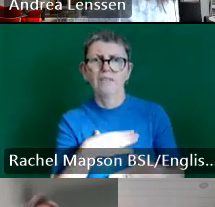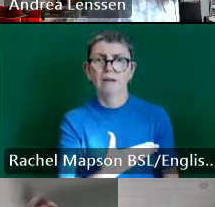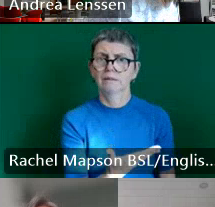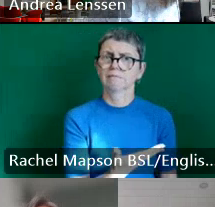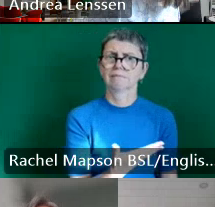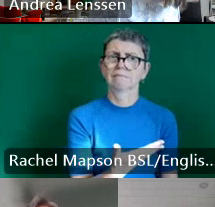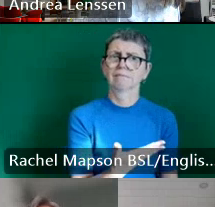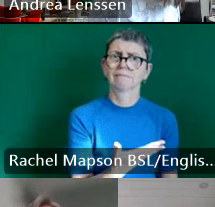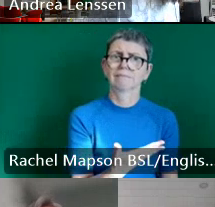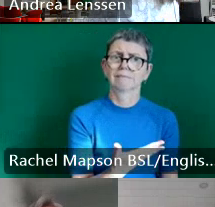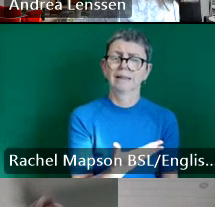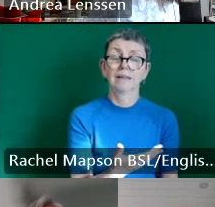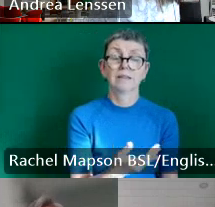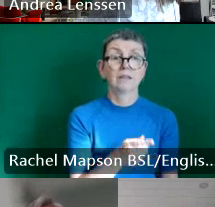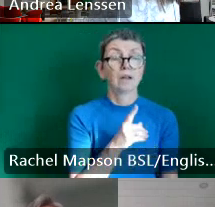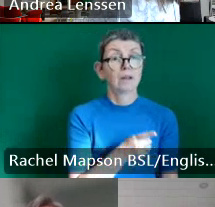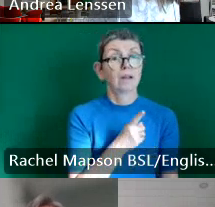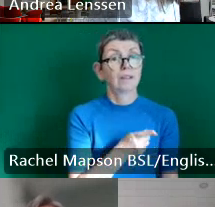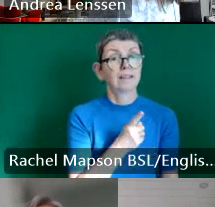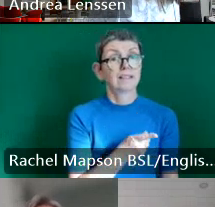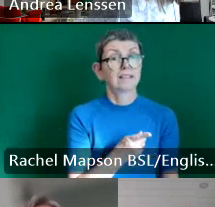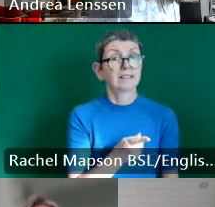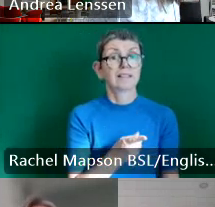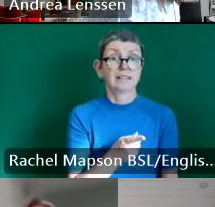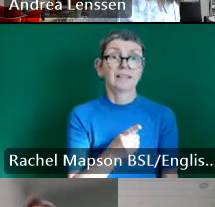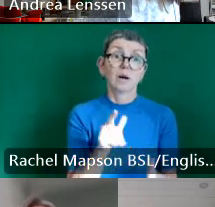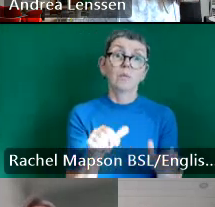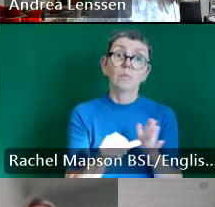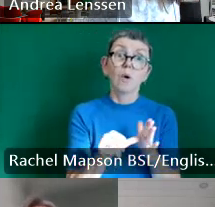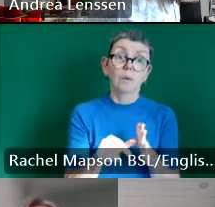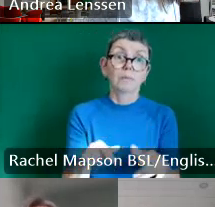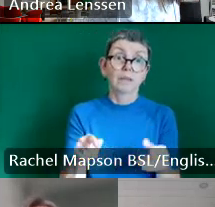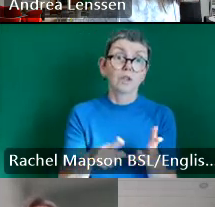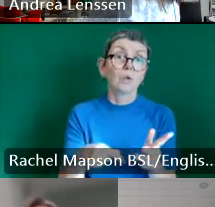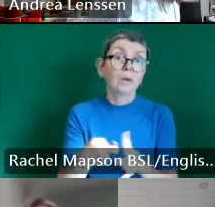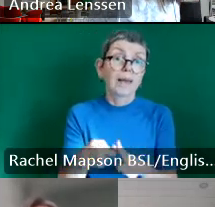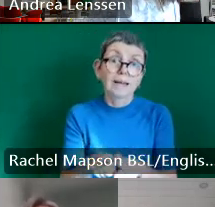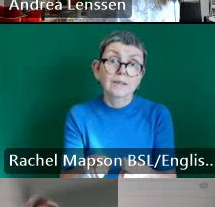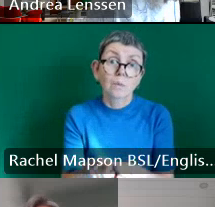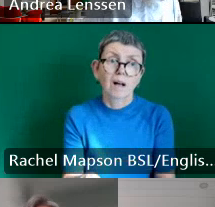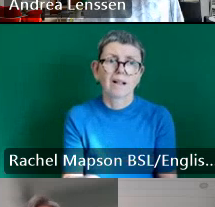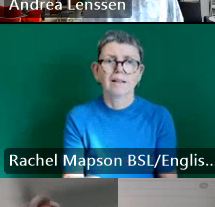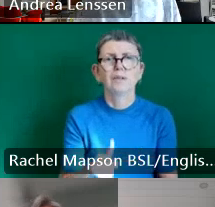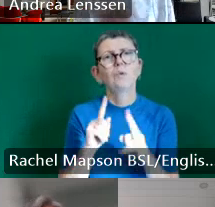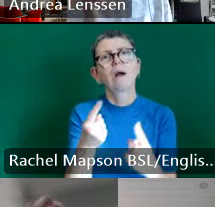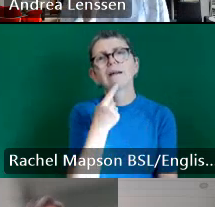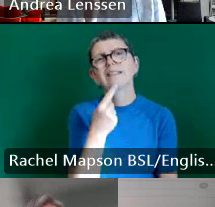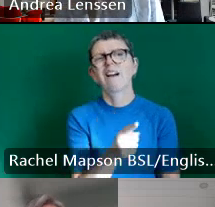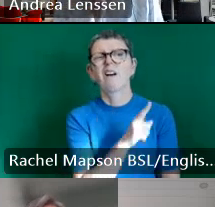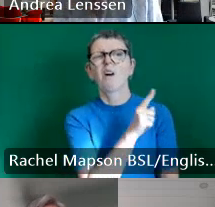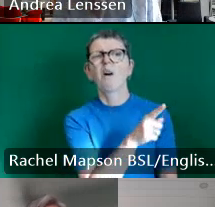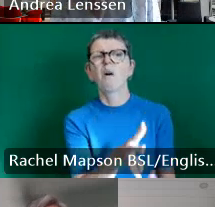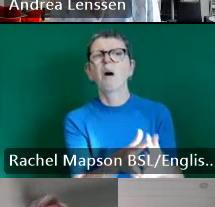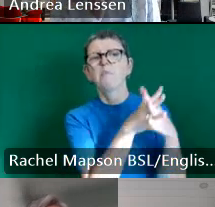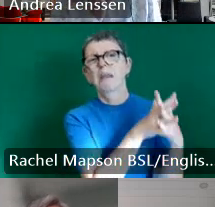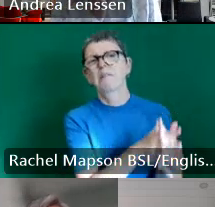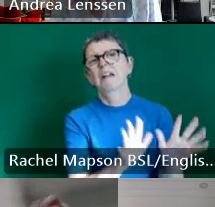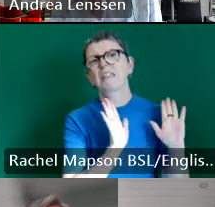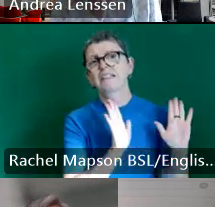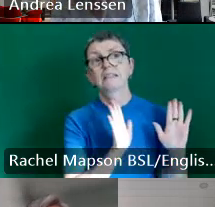this is the issue that we have here. We can't necessarily just sweep it under the rug and say, oh, that happened in America, that doesn't happen here.